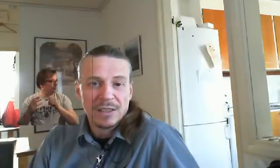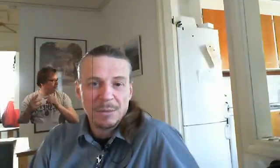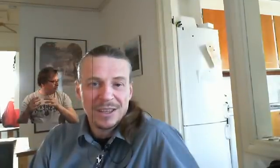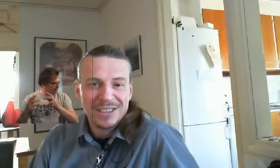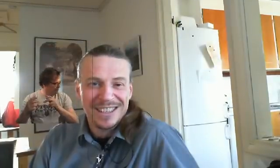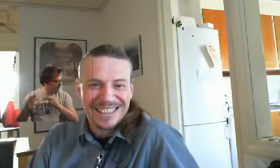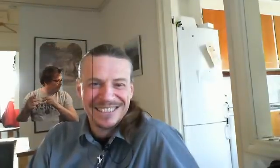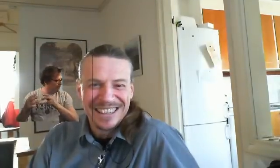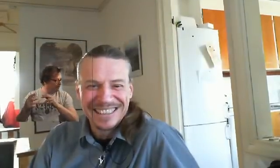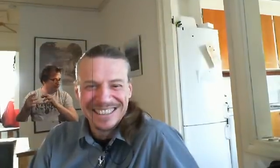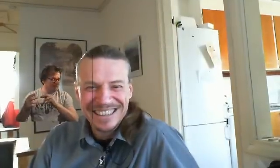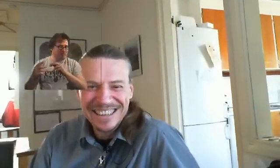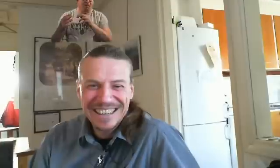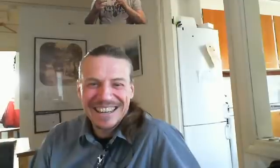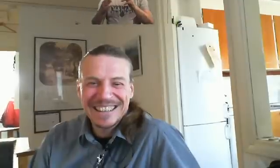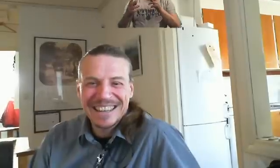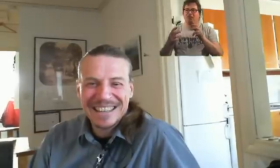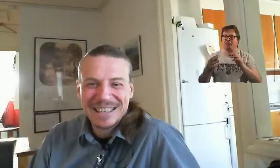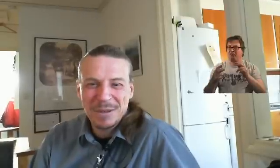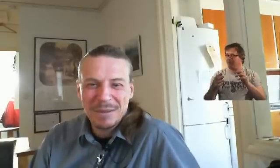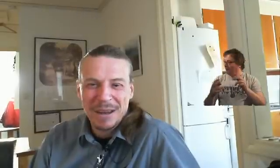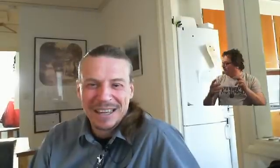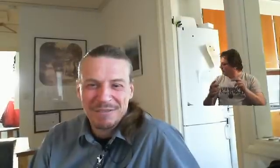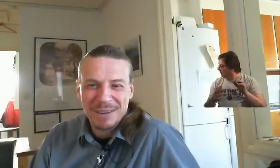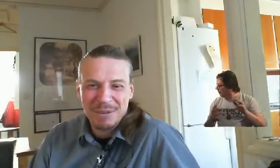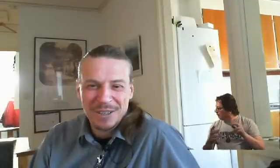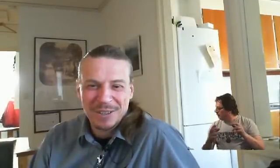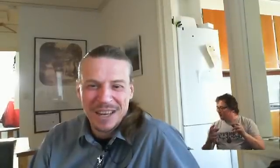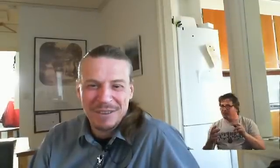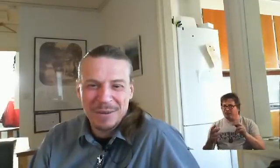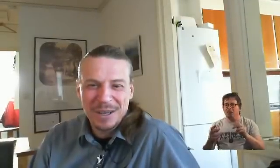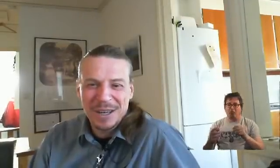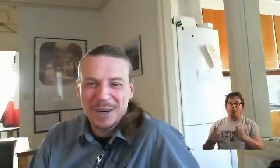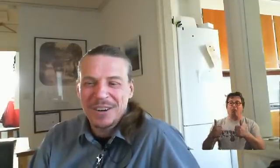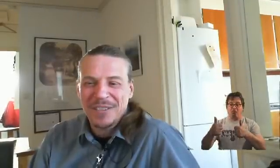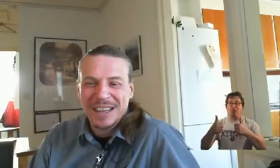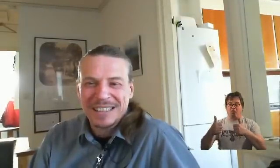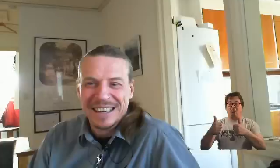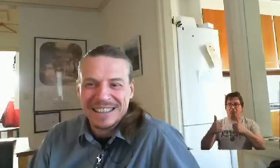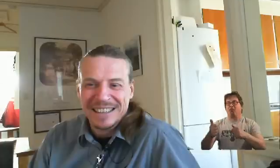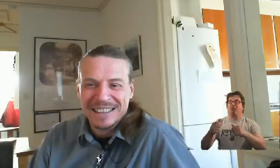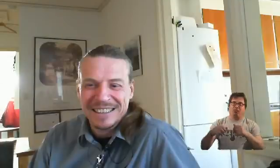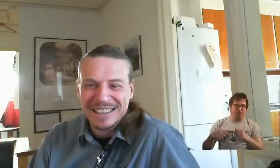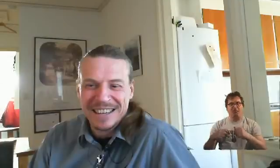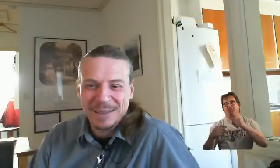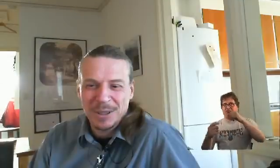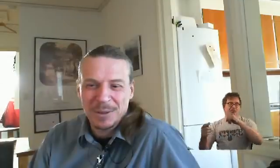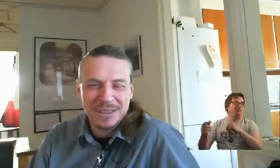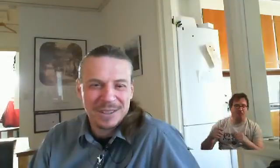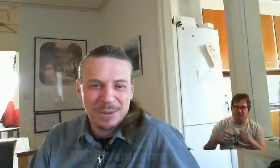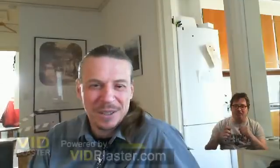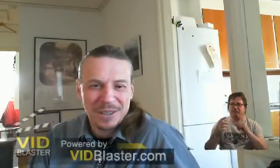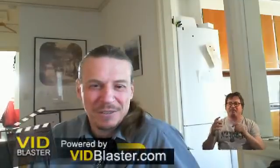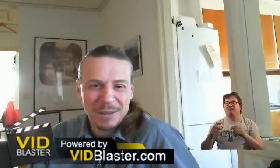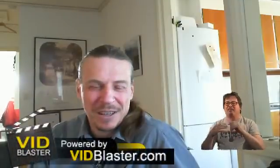real time. Here, so he's right there, and then I can move him back if I prefer to have him over at that end. And again, we're doing